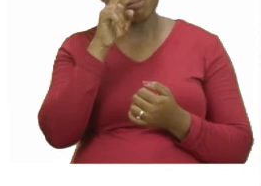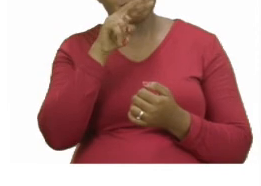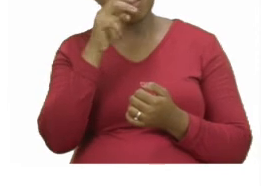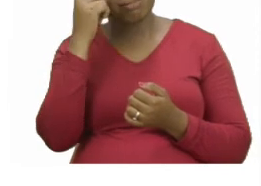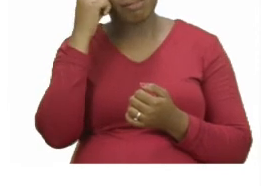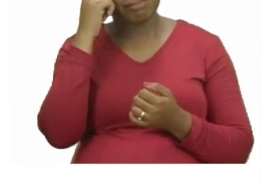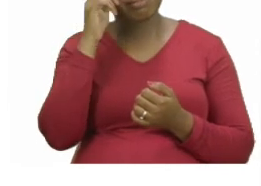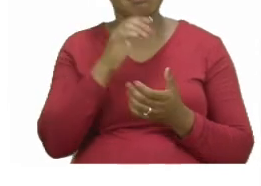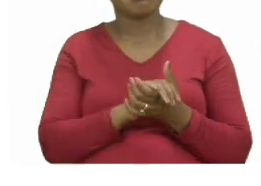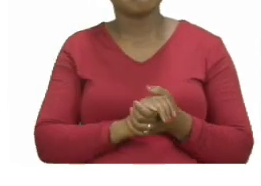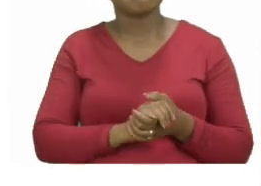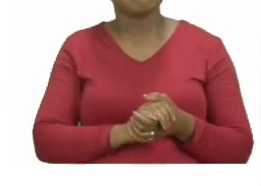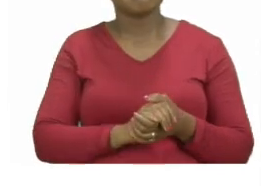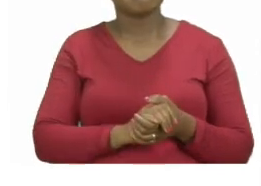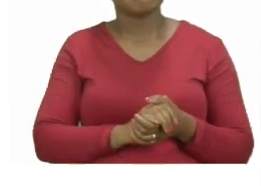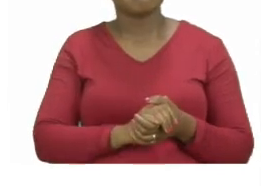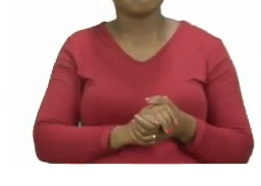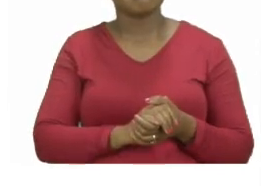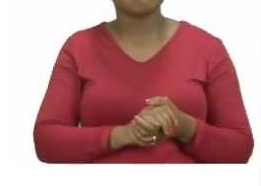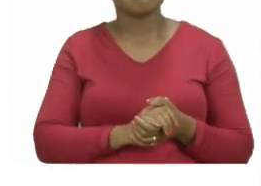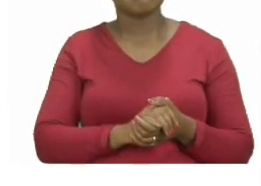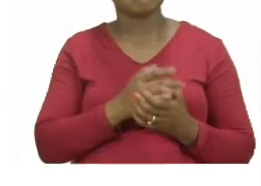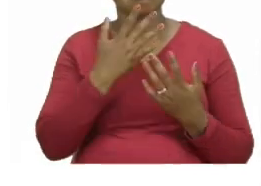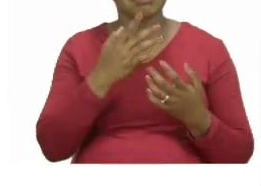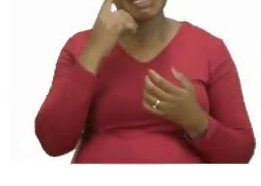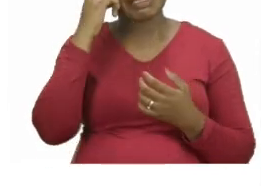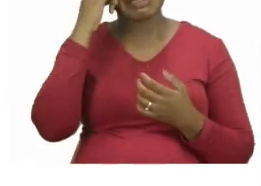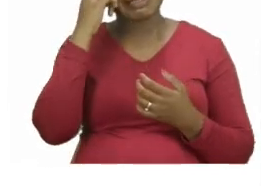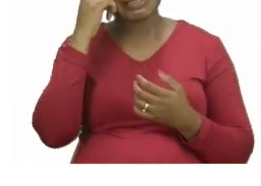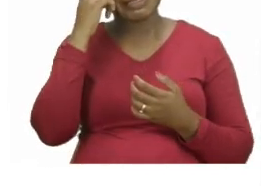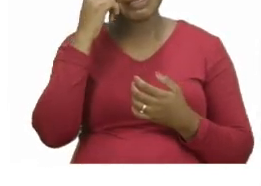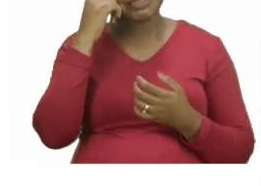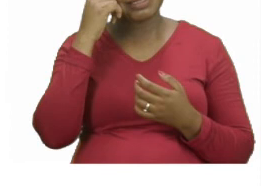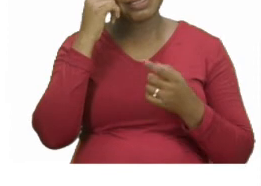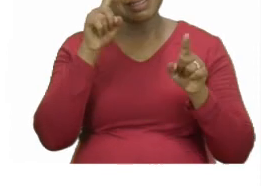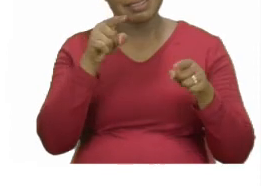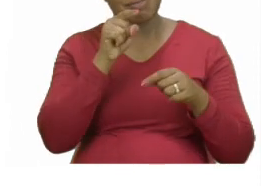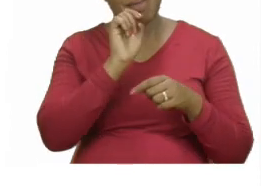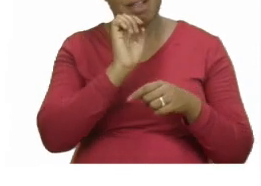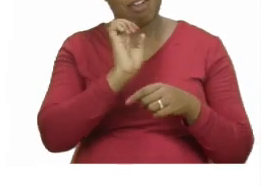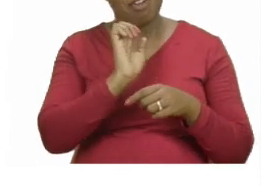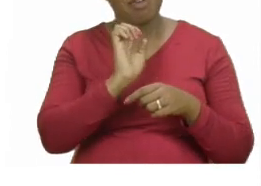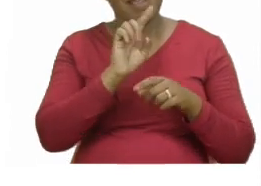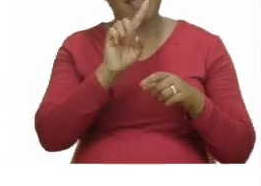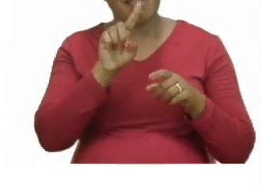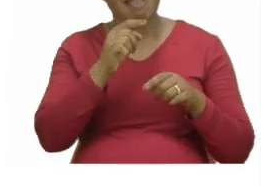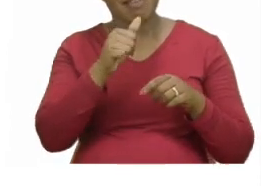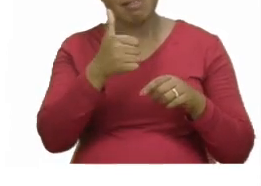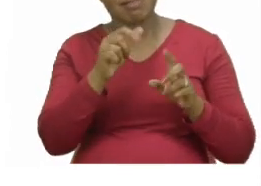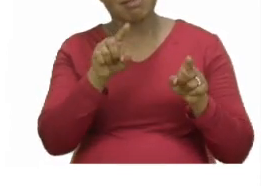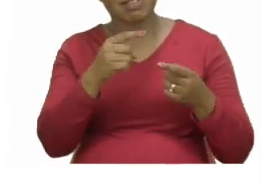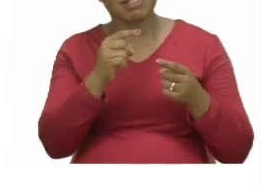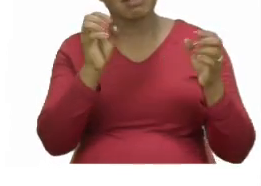the capacity of the items. Remember grade 3s, when we estimate,